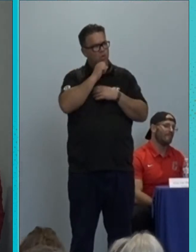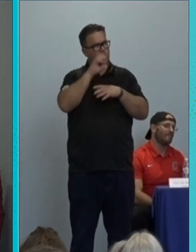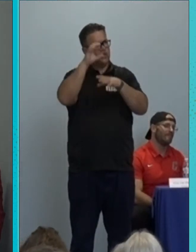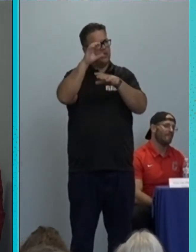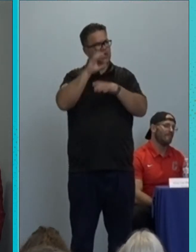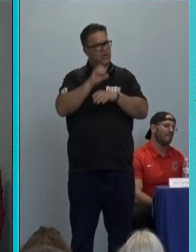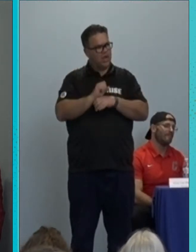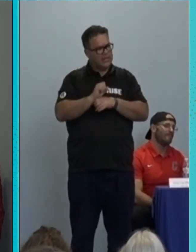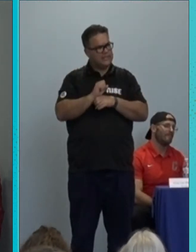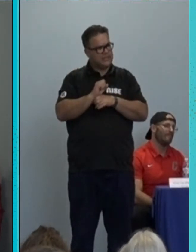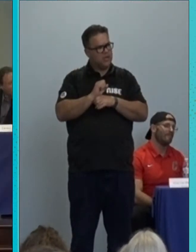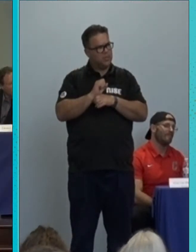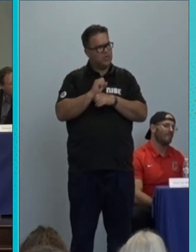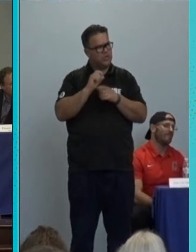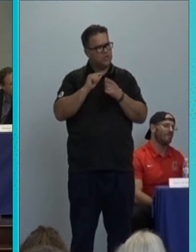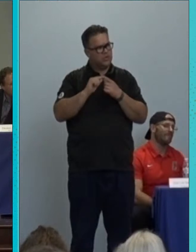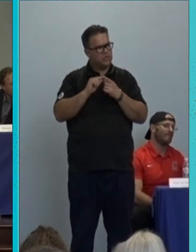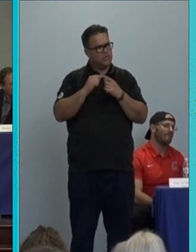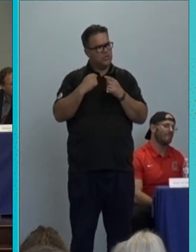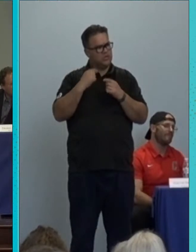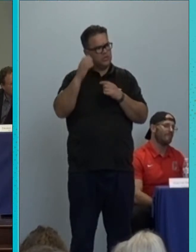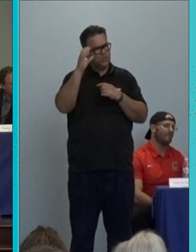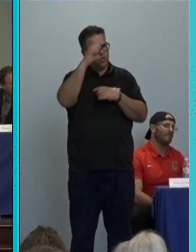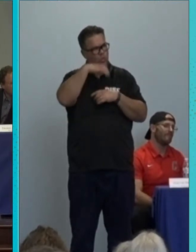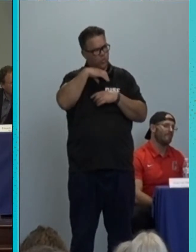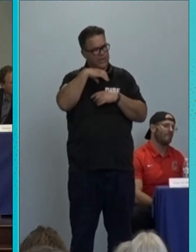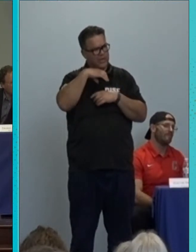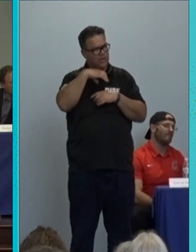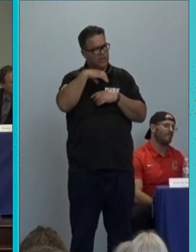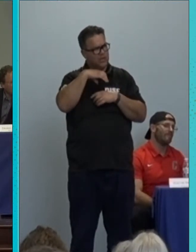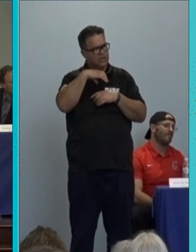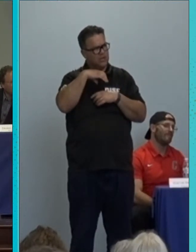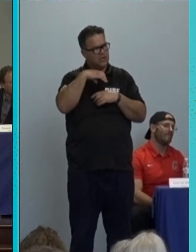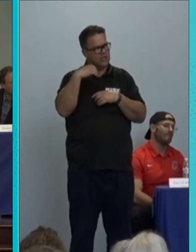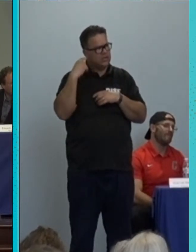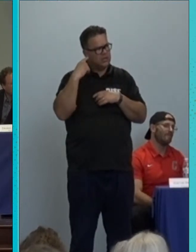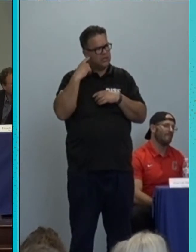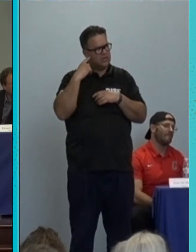weird. So I probably would have reacted to you the same way.